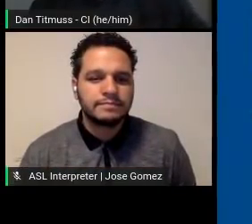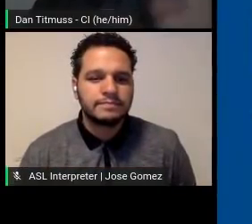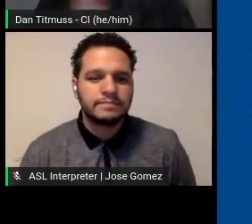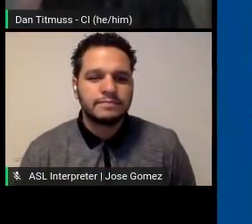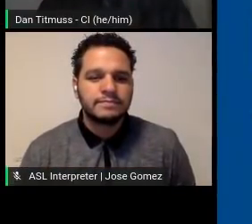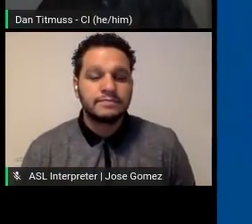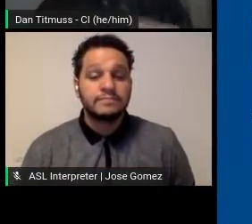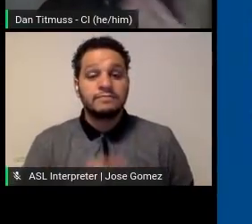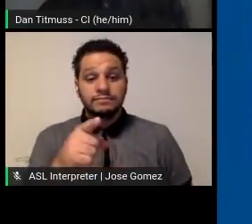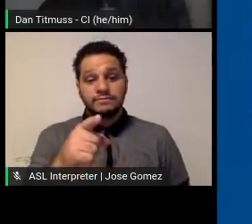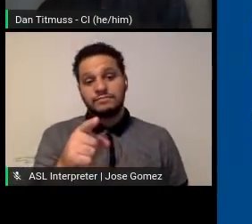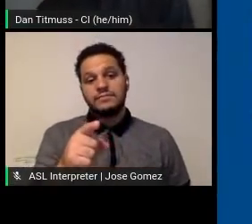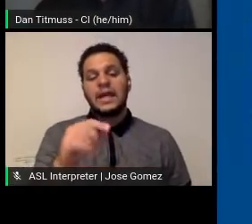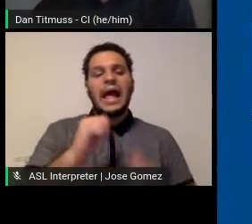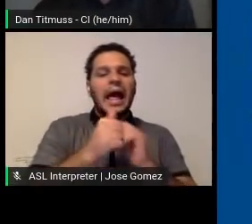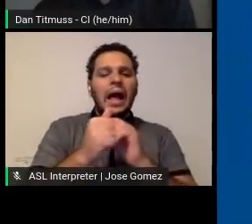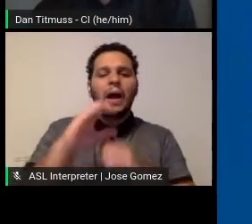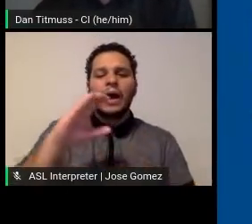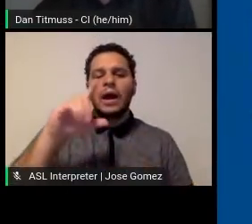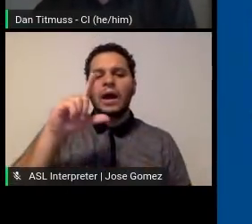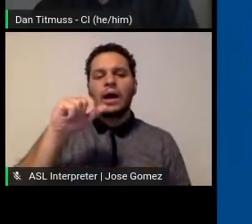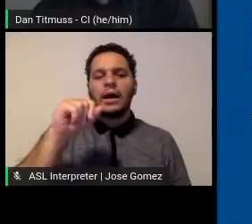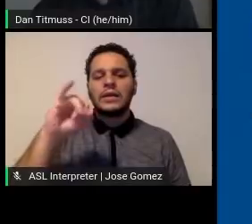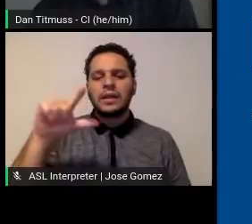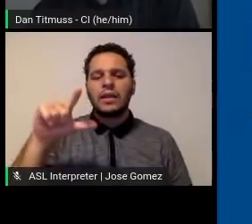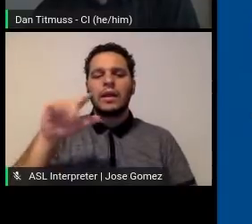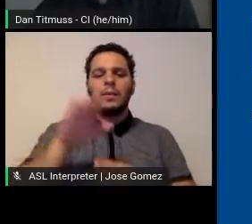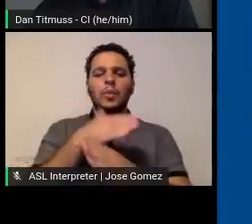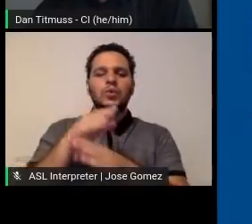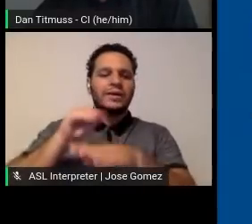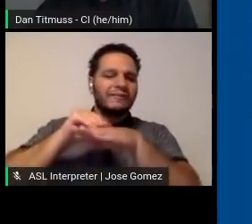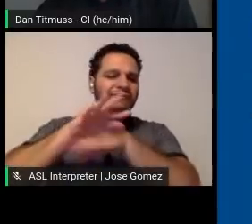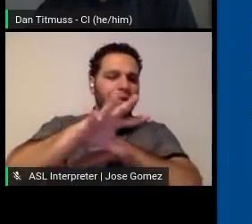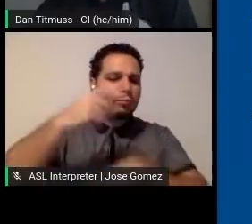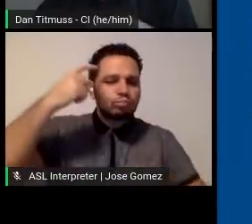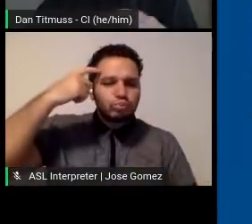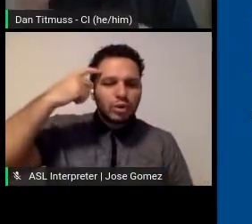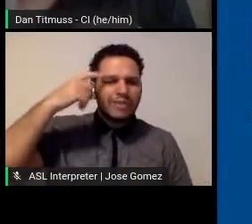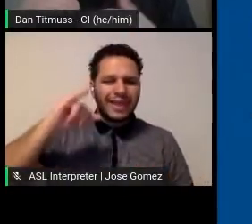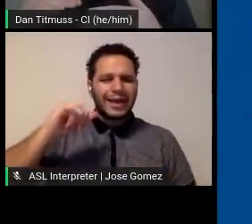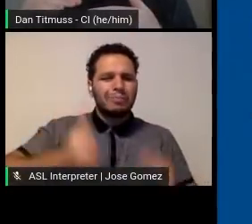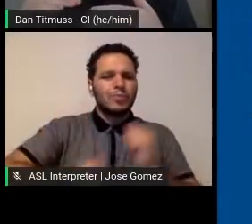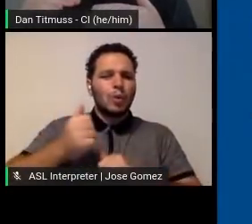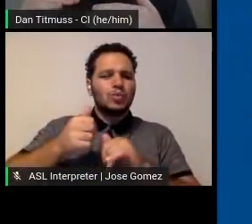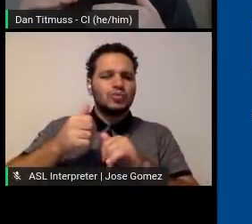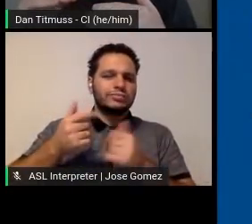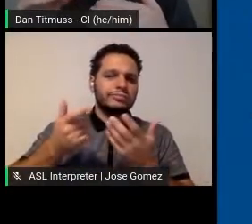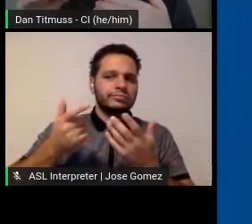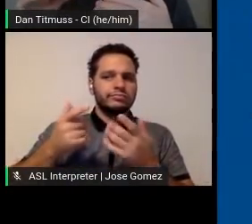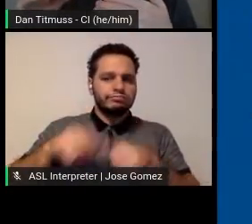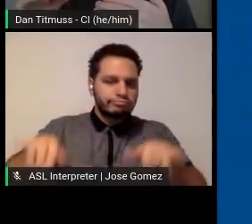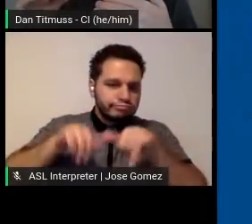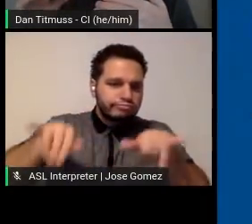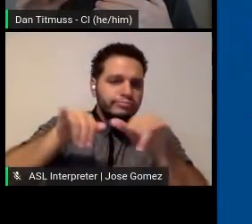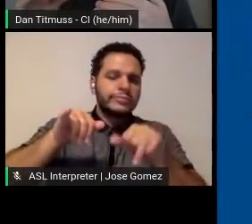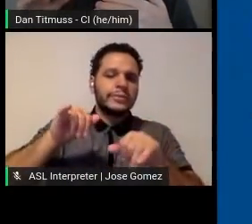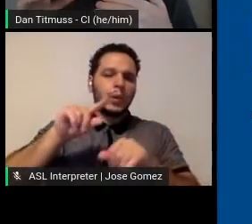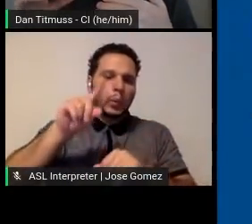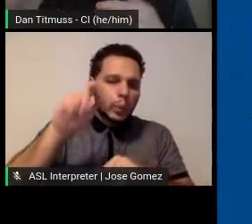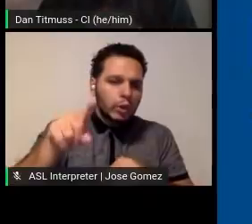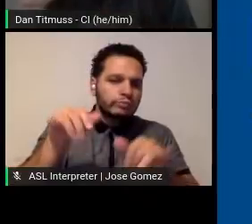So let's look at this one. How classical music affects the brain. So this is one of the most common answers. This is one of